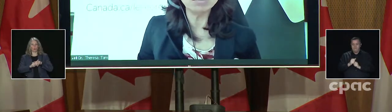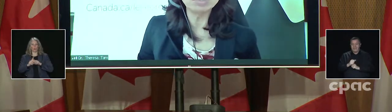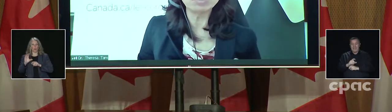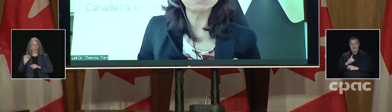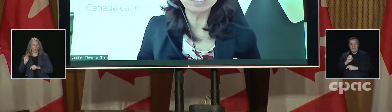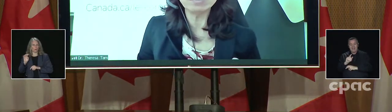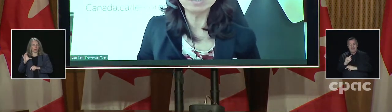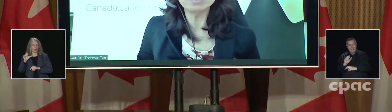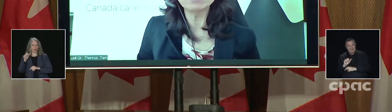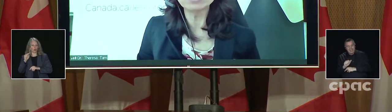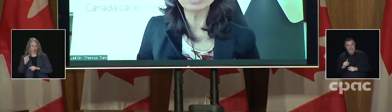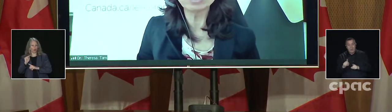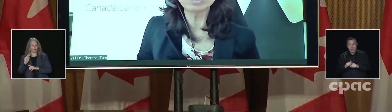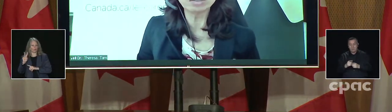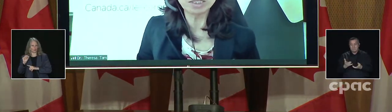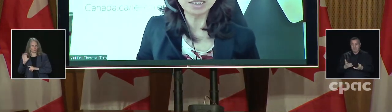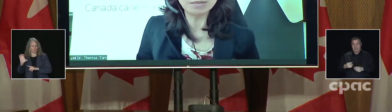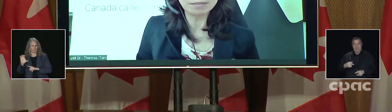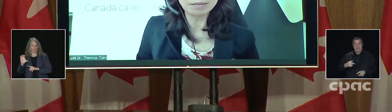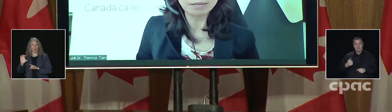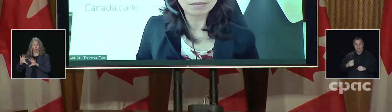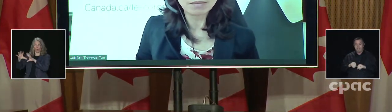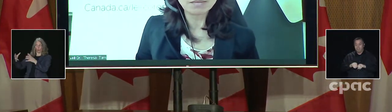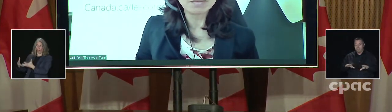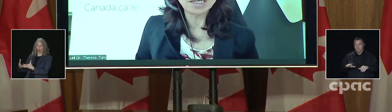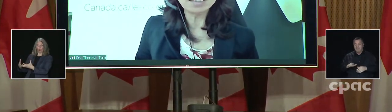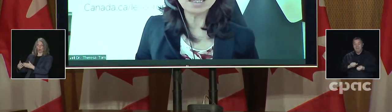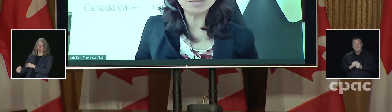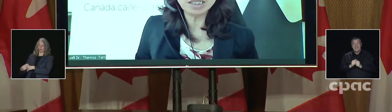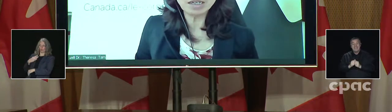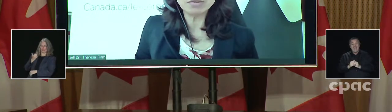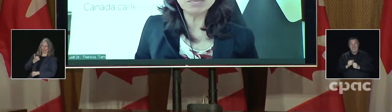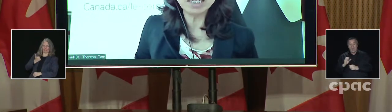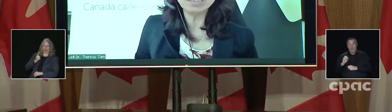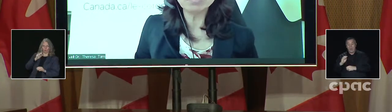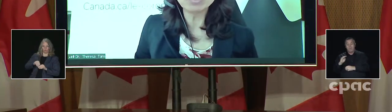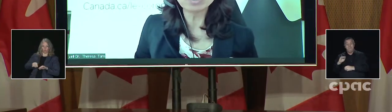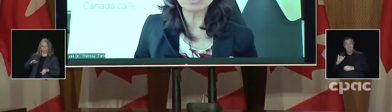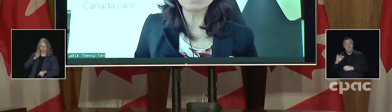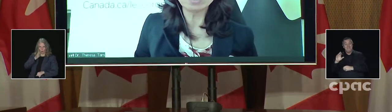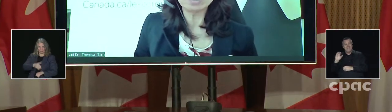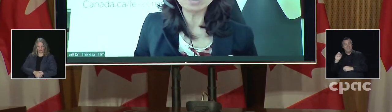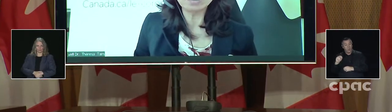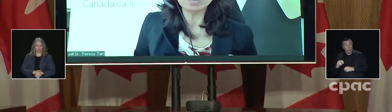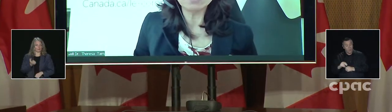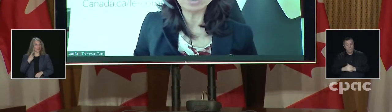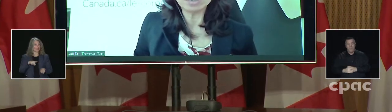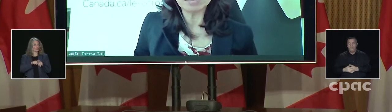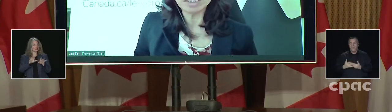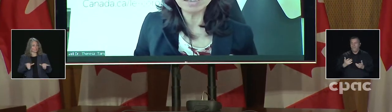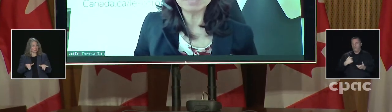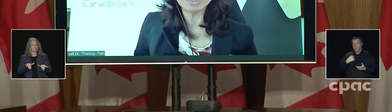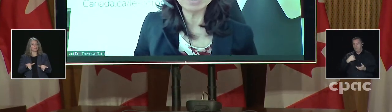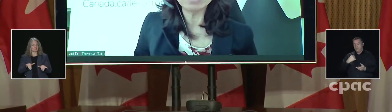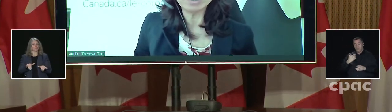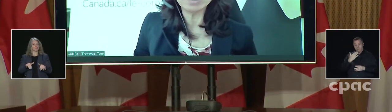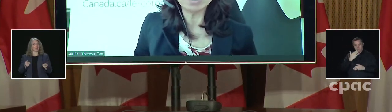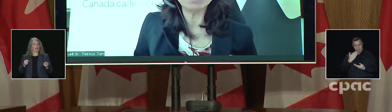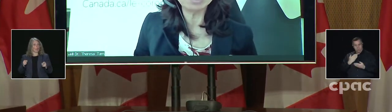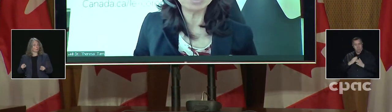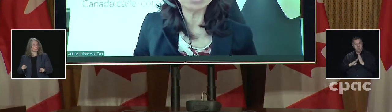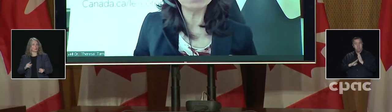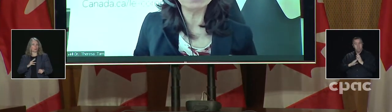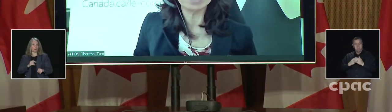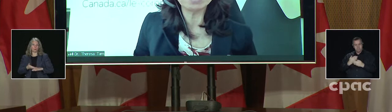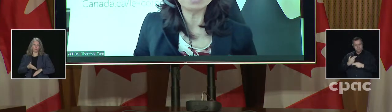of the Omicron variant of concern globally. At the same time, we've made important advancements by increasing